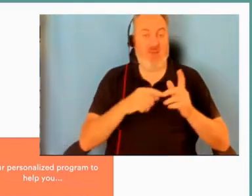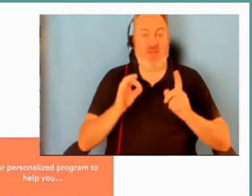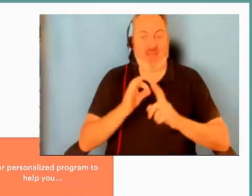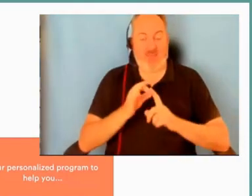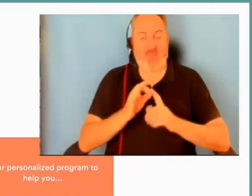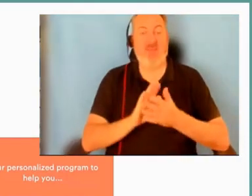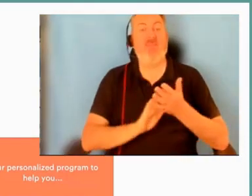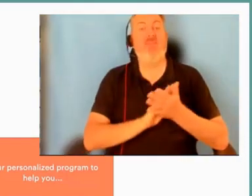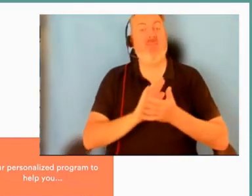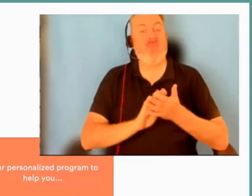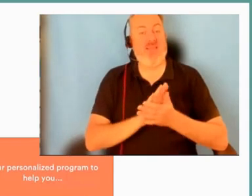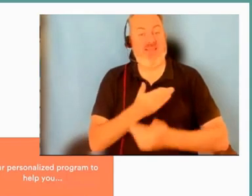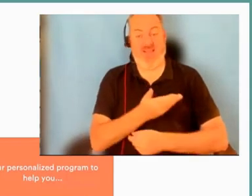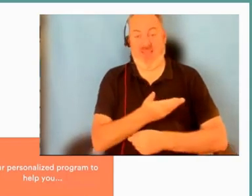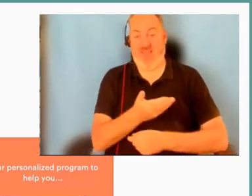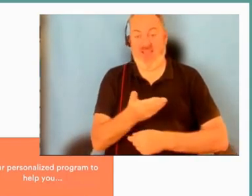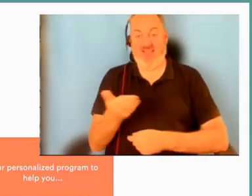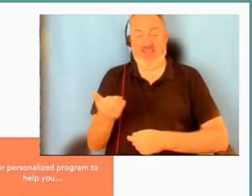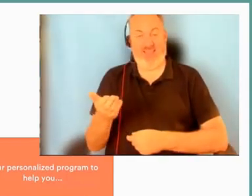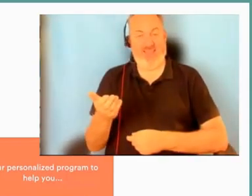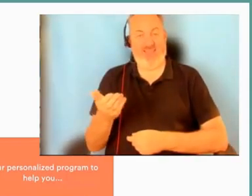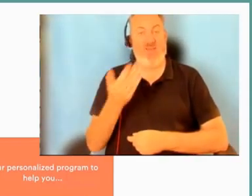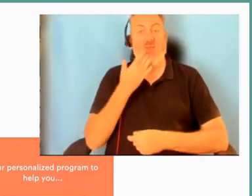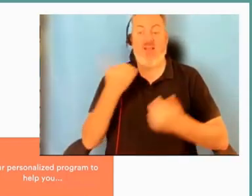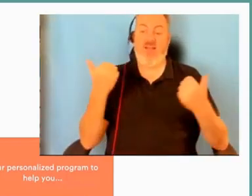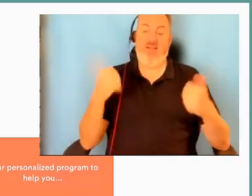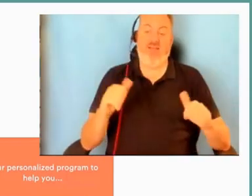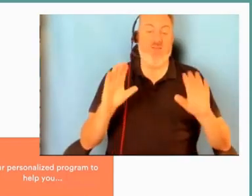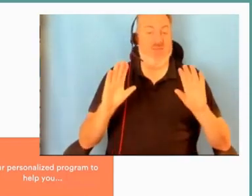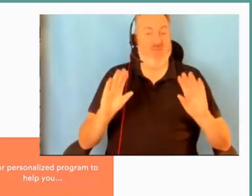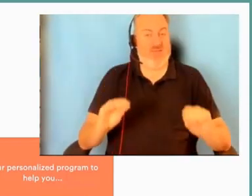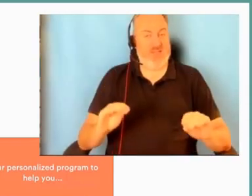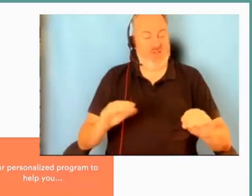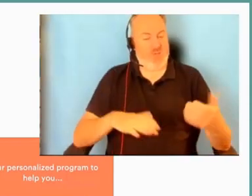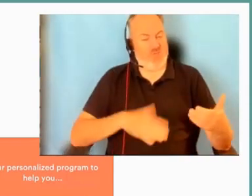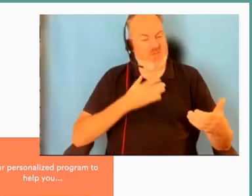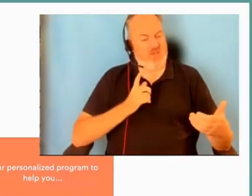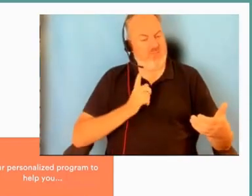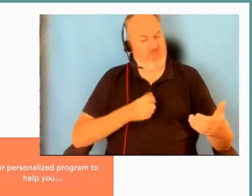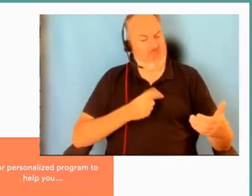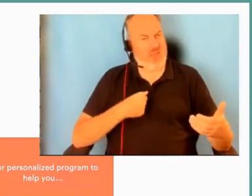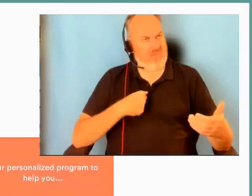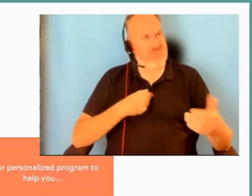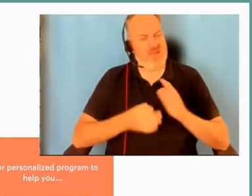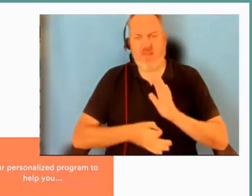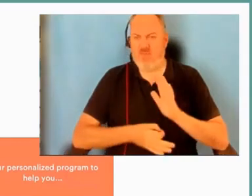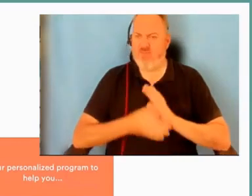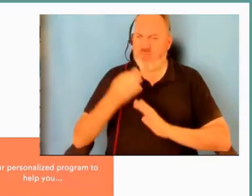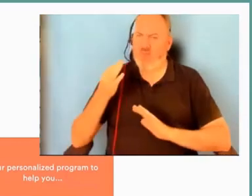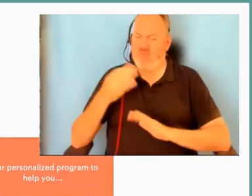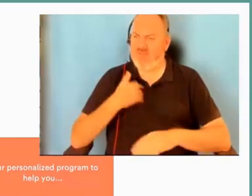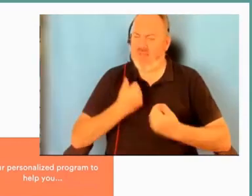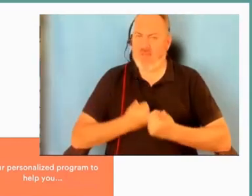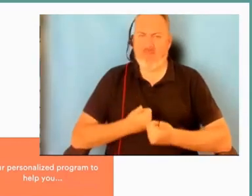these programs is once you've finished and you've found that you have improved either your sleep or